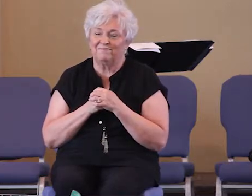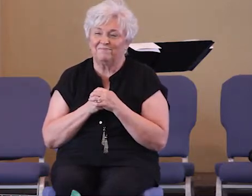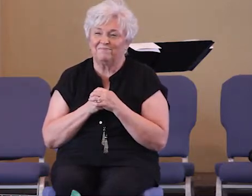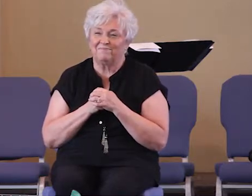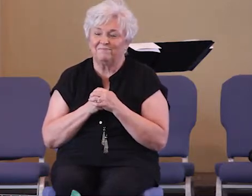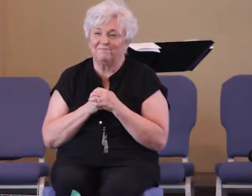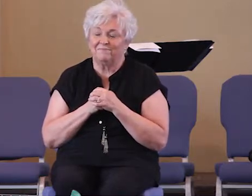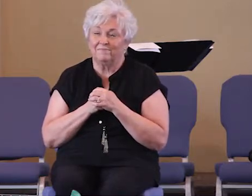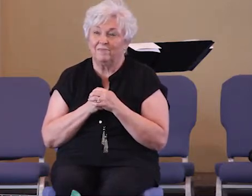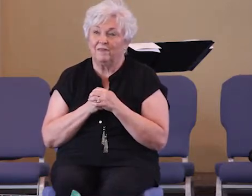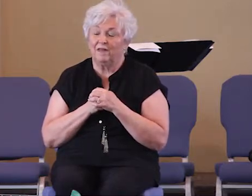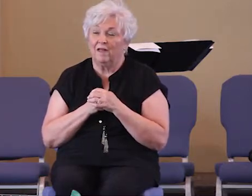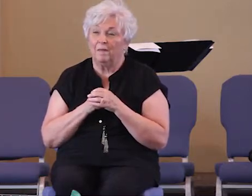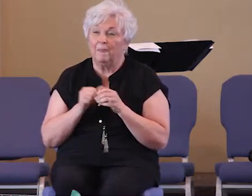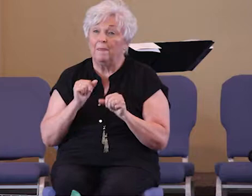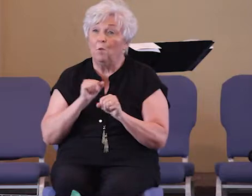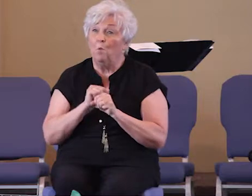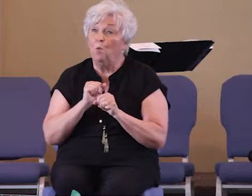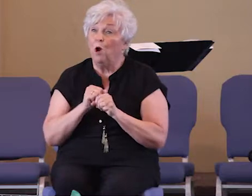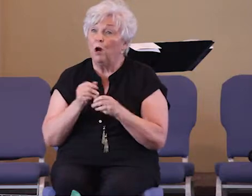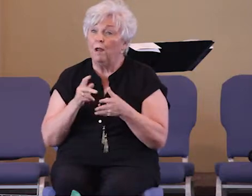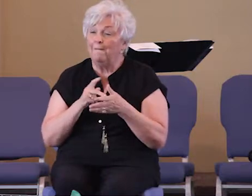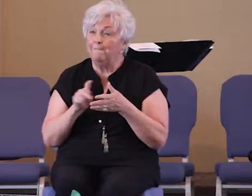Diligence pays off.